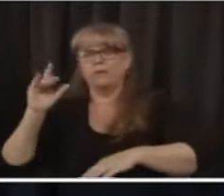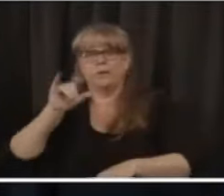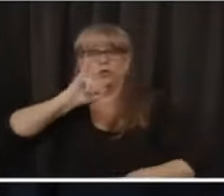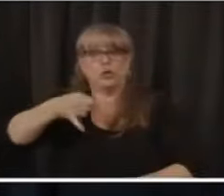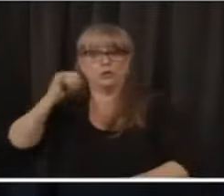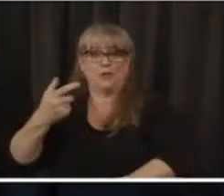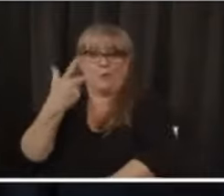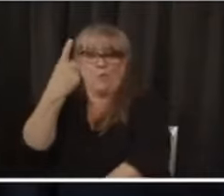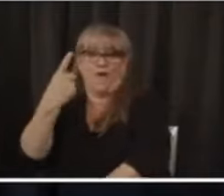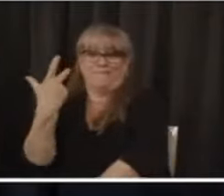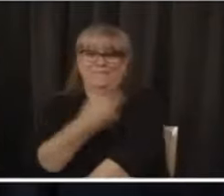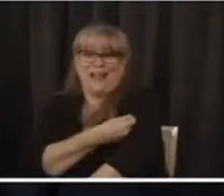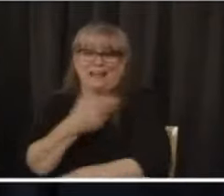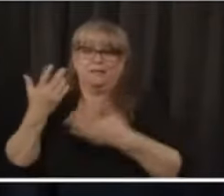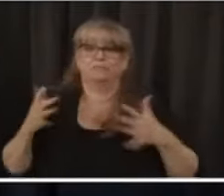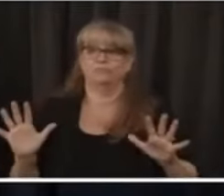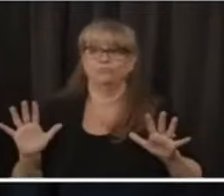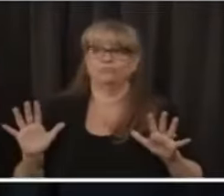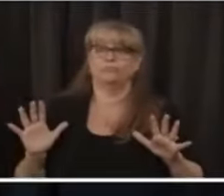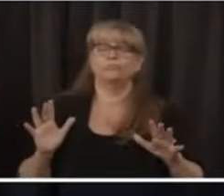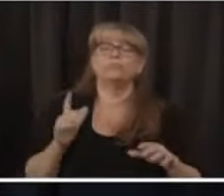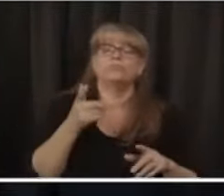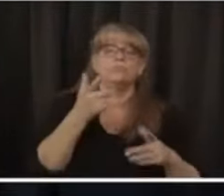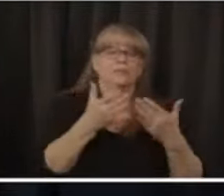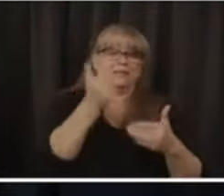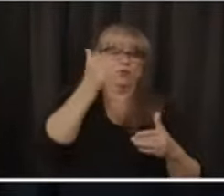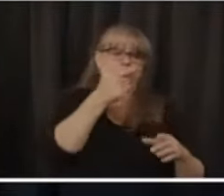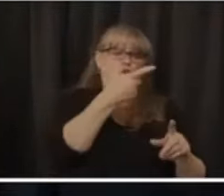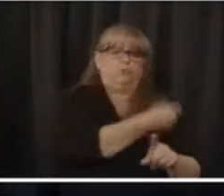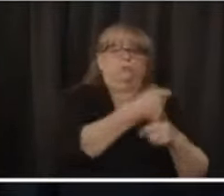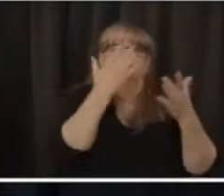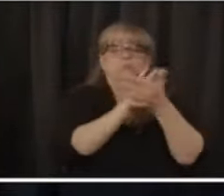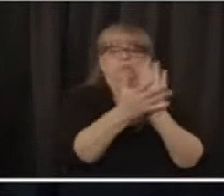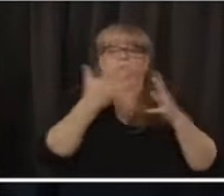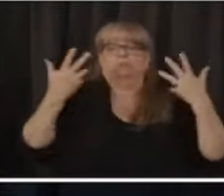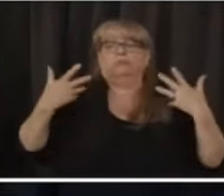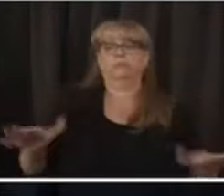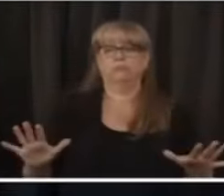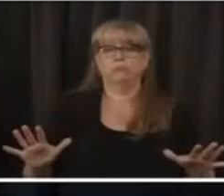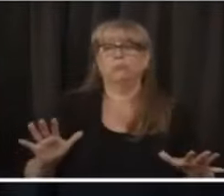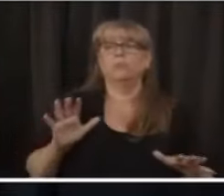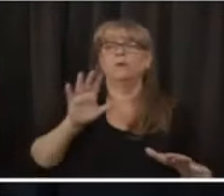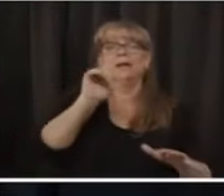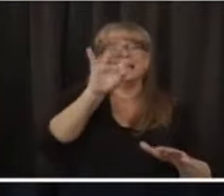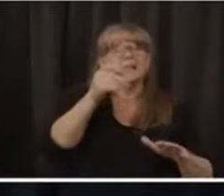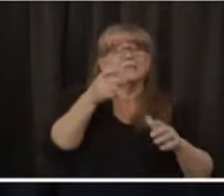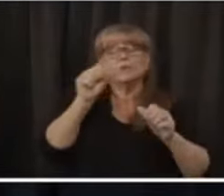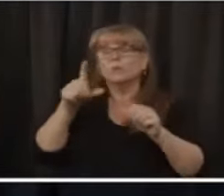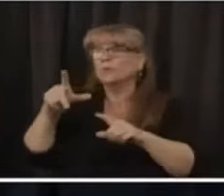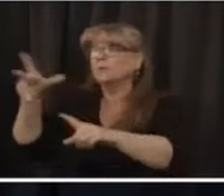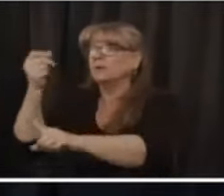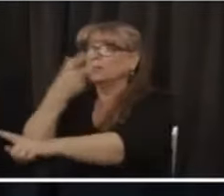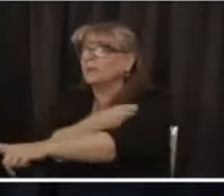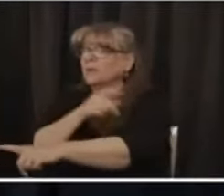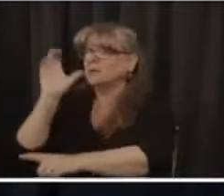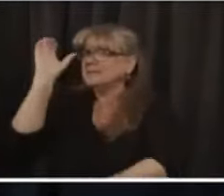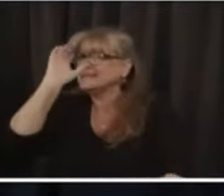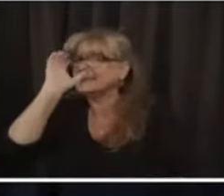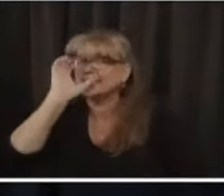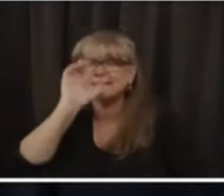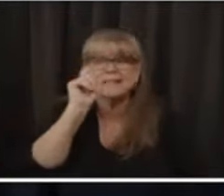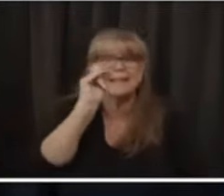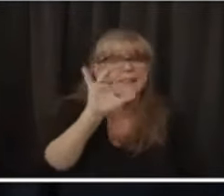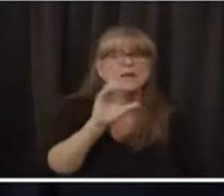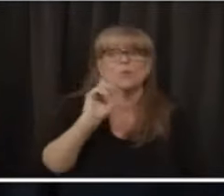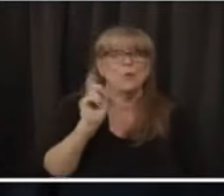you're mobile. If it's hard for you to find time to do it, you can find clinics that offer that. And again, I think